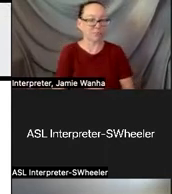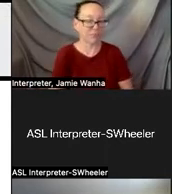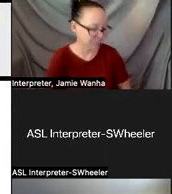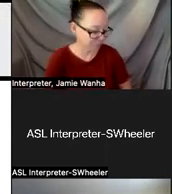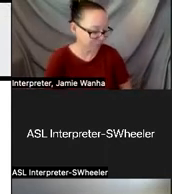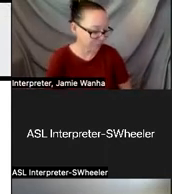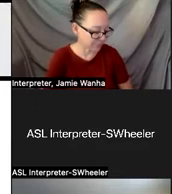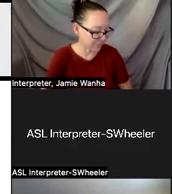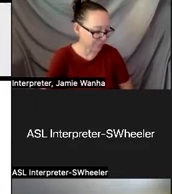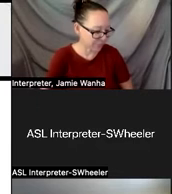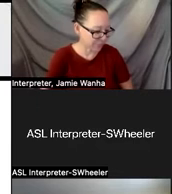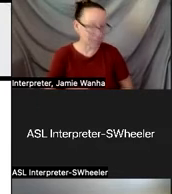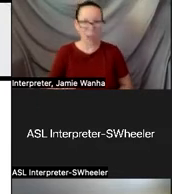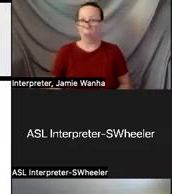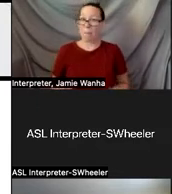designed in San Diego,